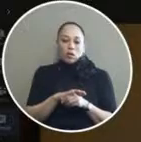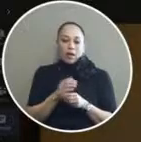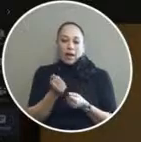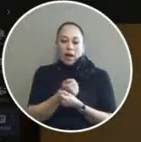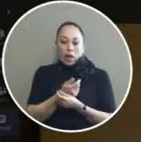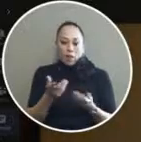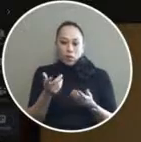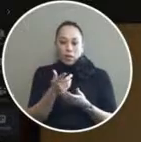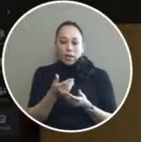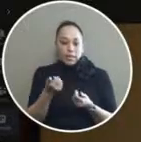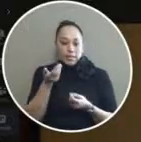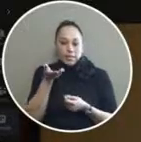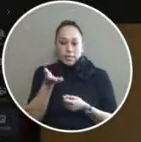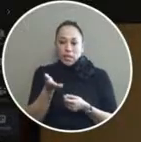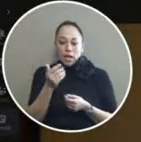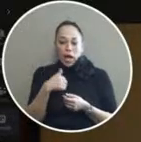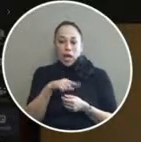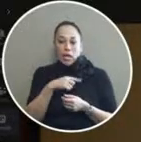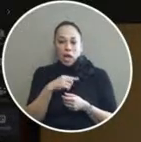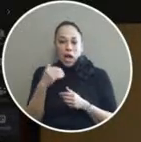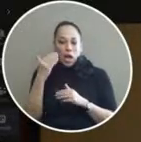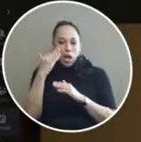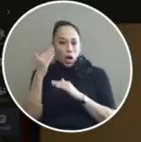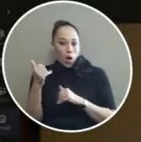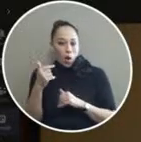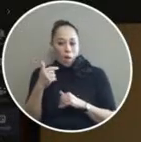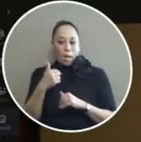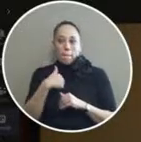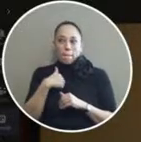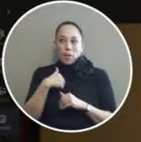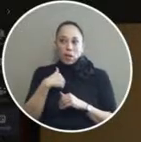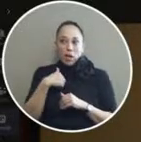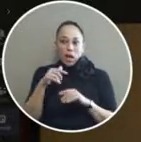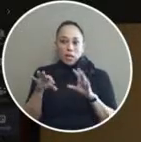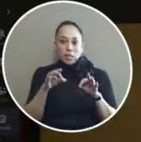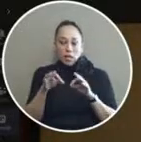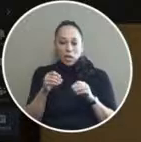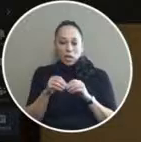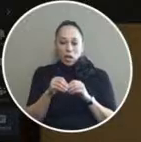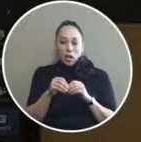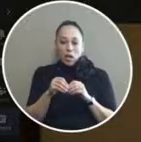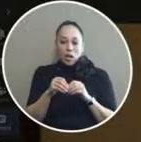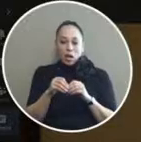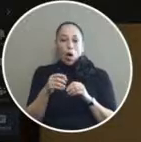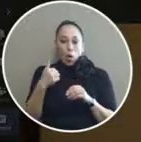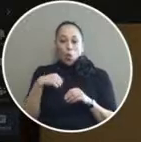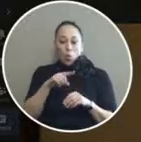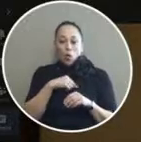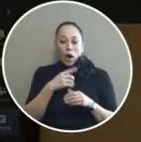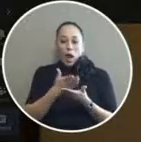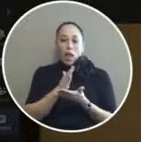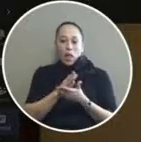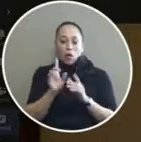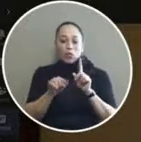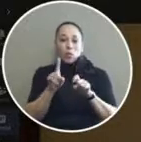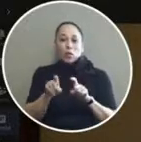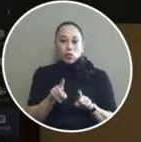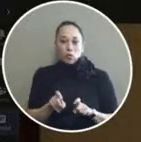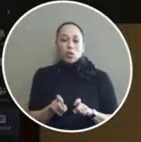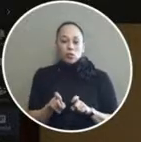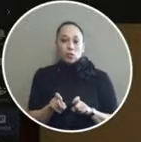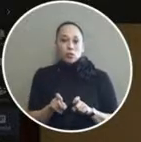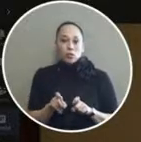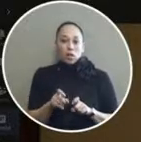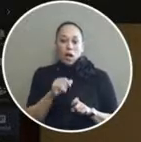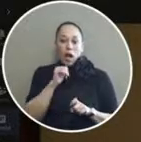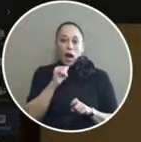everything that was there. And I would hope that we as elected officials are allowed to ask questions. You know,